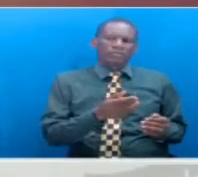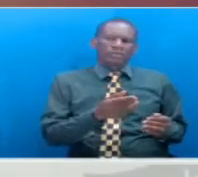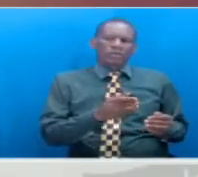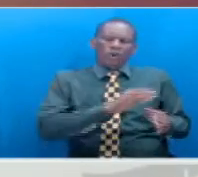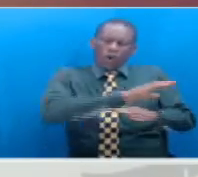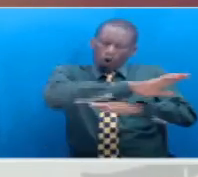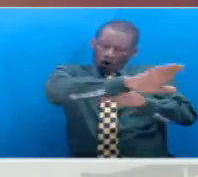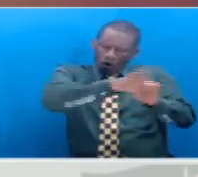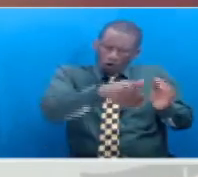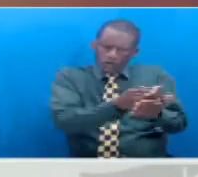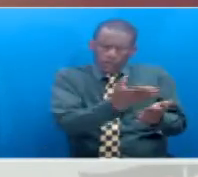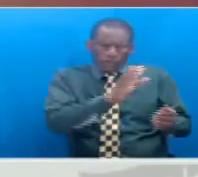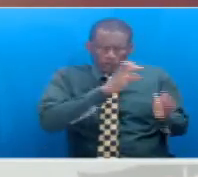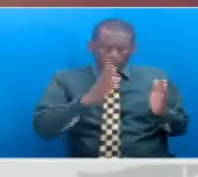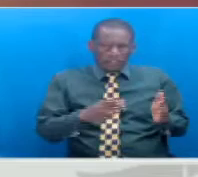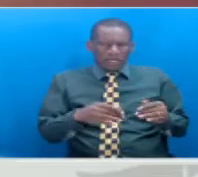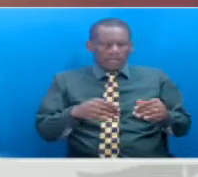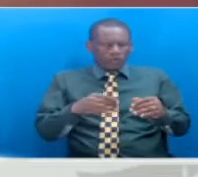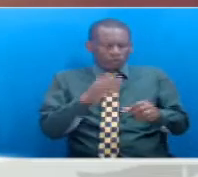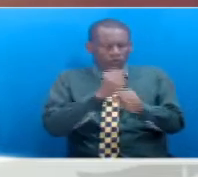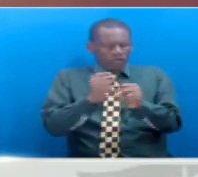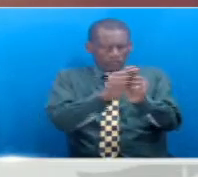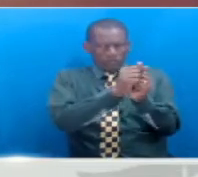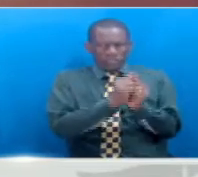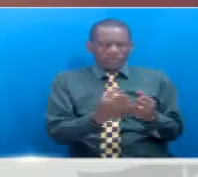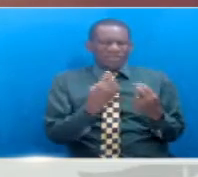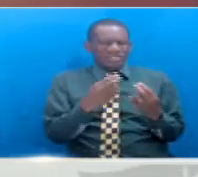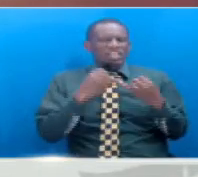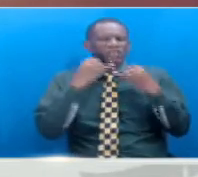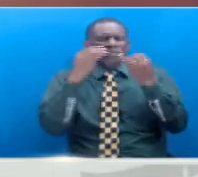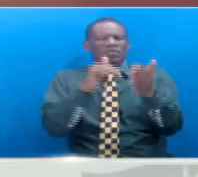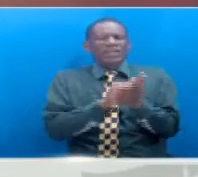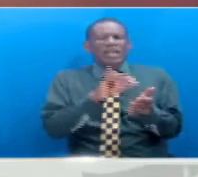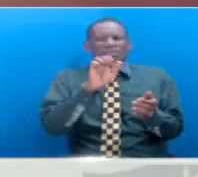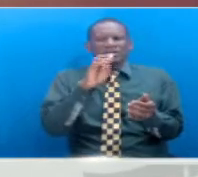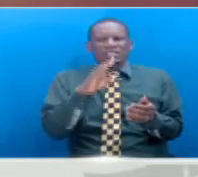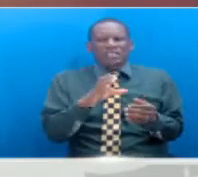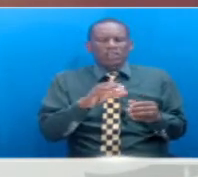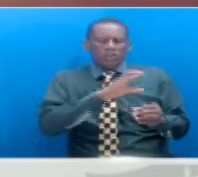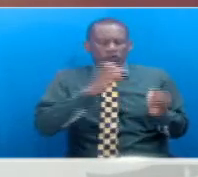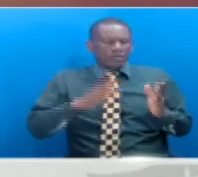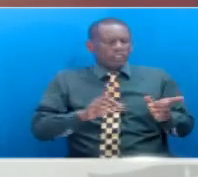as commissioners, on the same page? We've seen reports of IEBC commissioners divided.